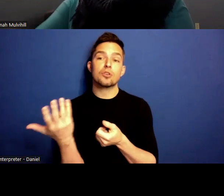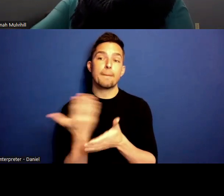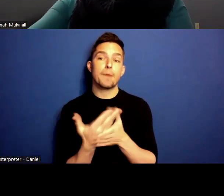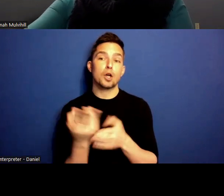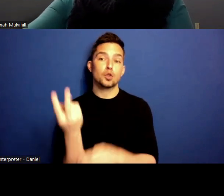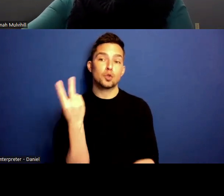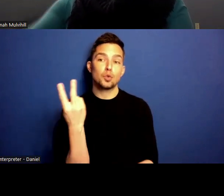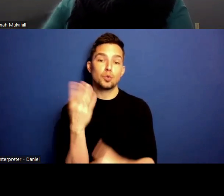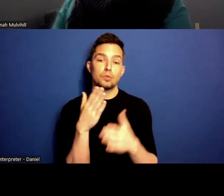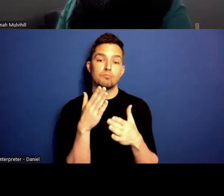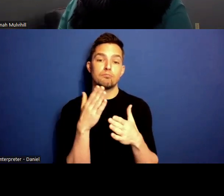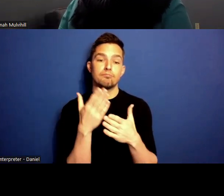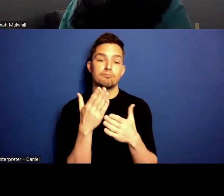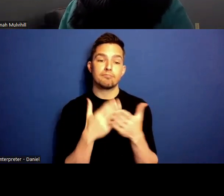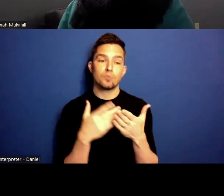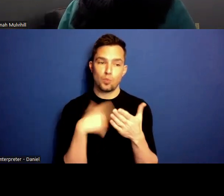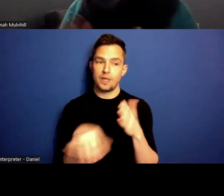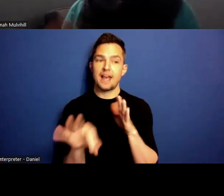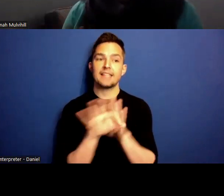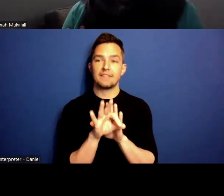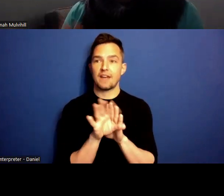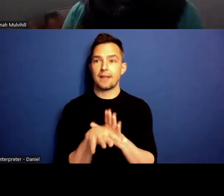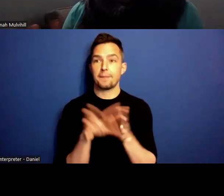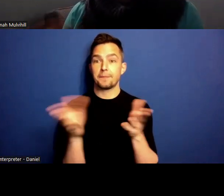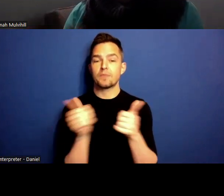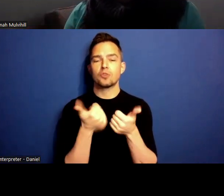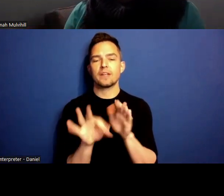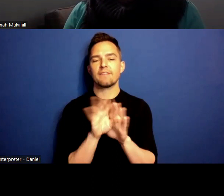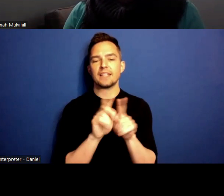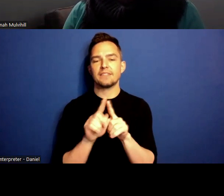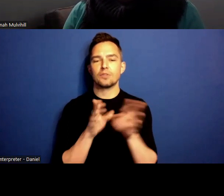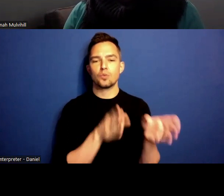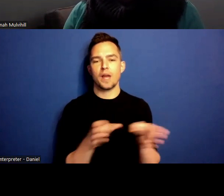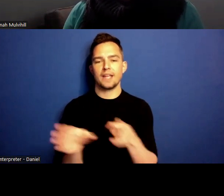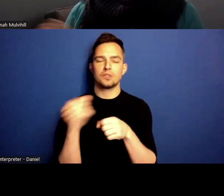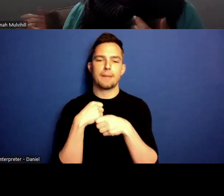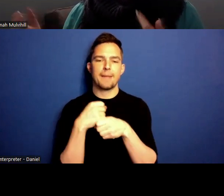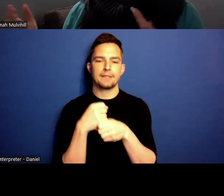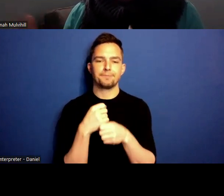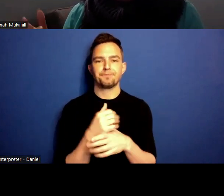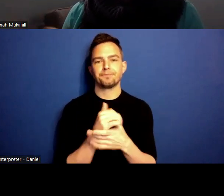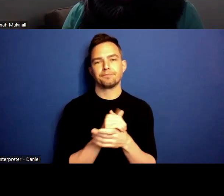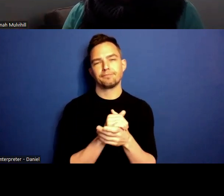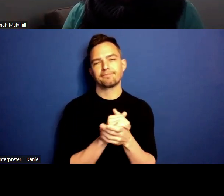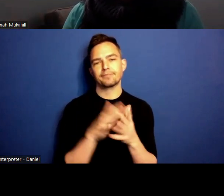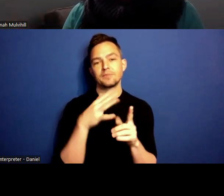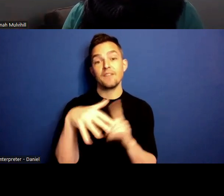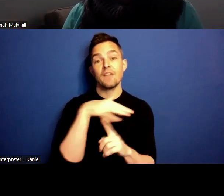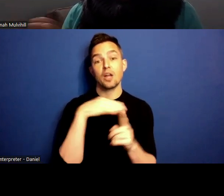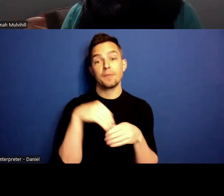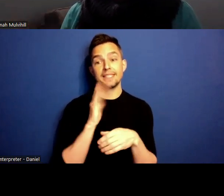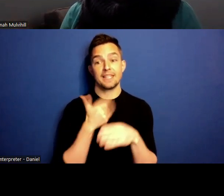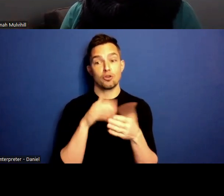that we had identified was trying to find ways to create environments in our